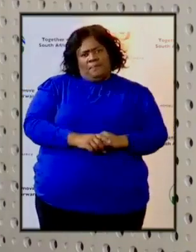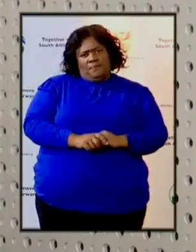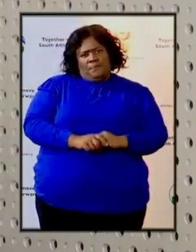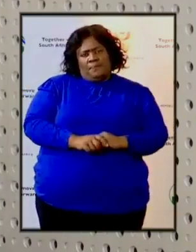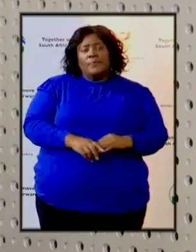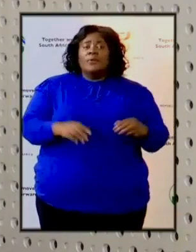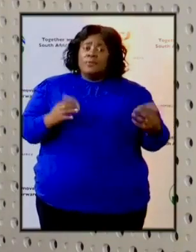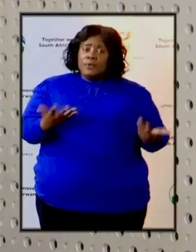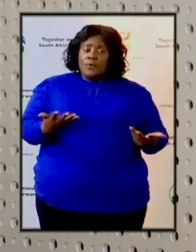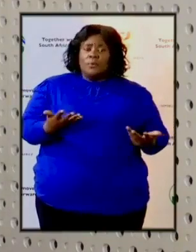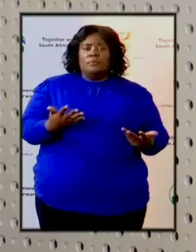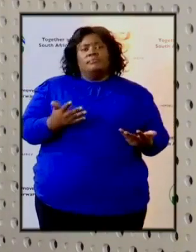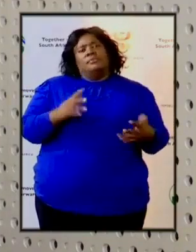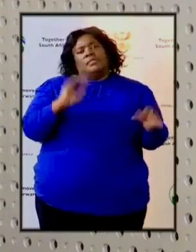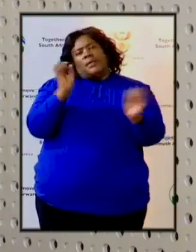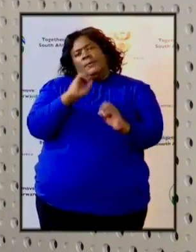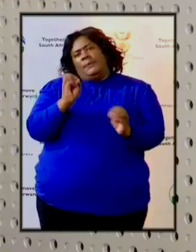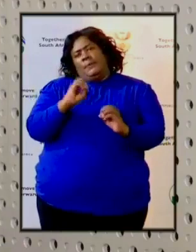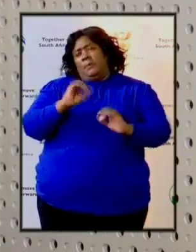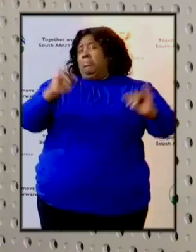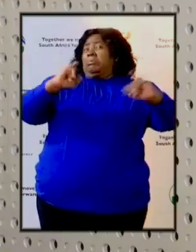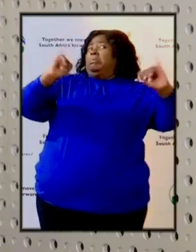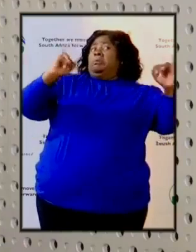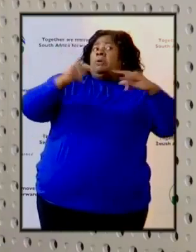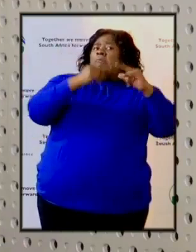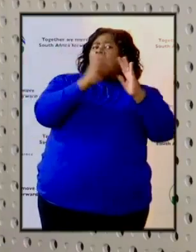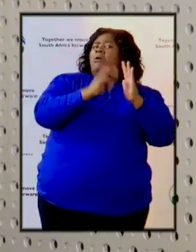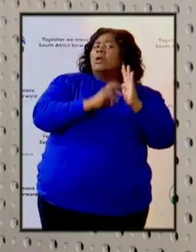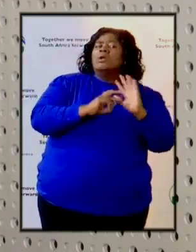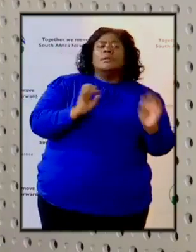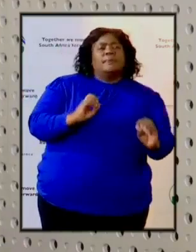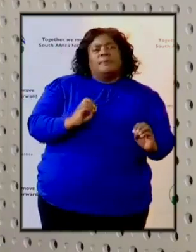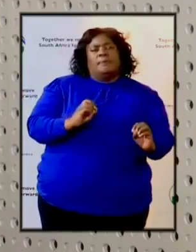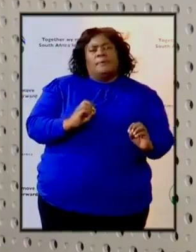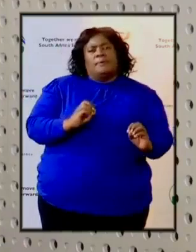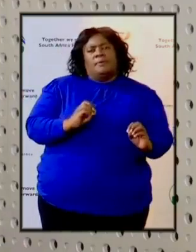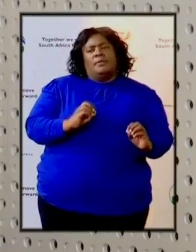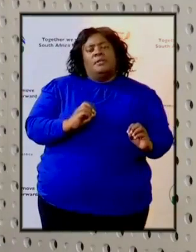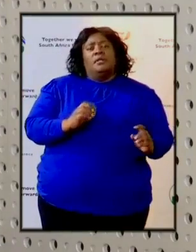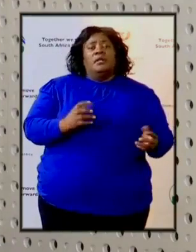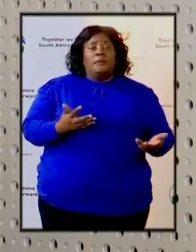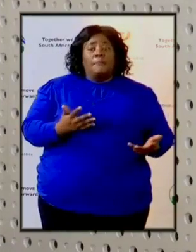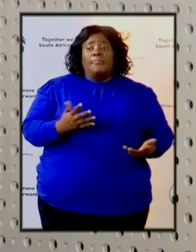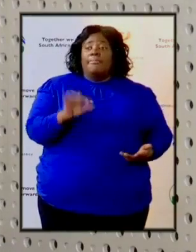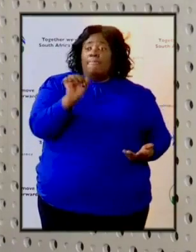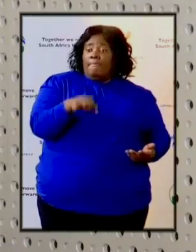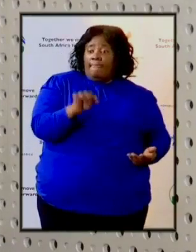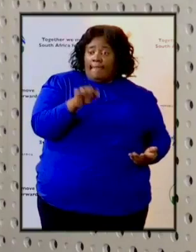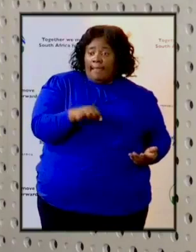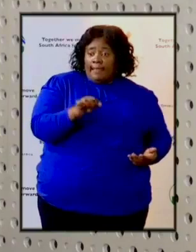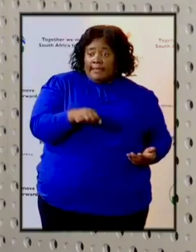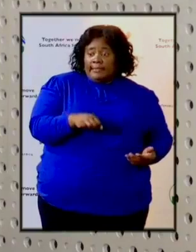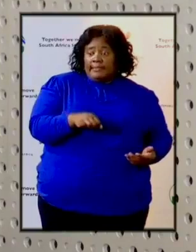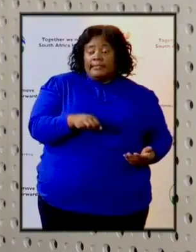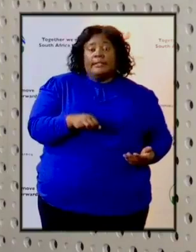So absolutely nothing draconian about that. At some stage, indeed, when we